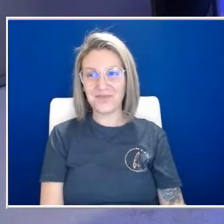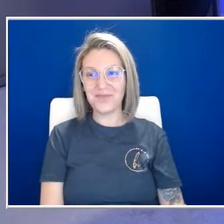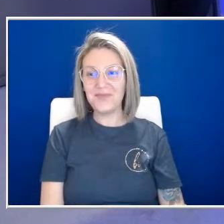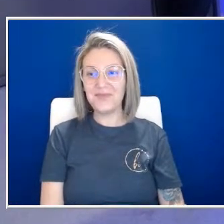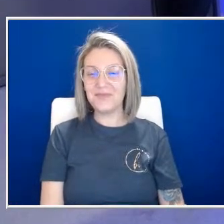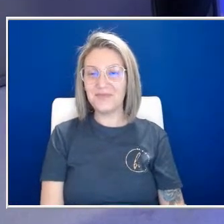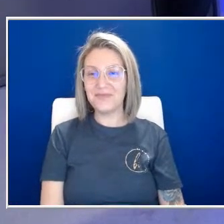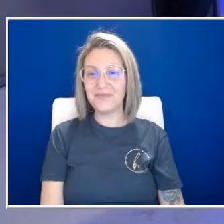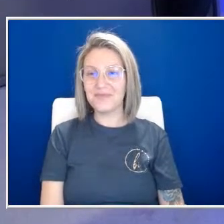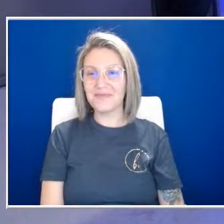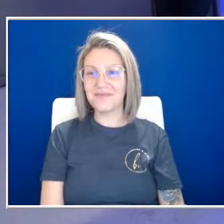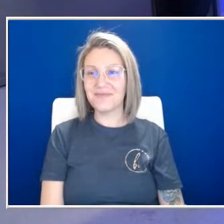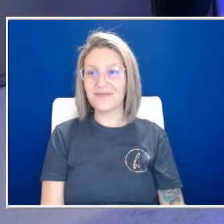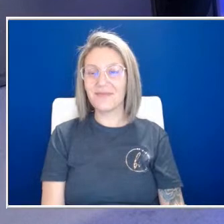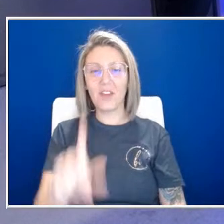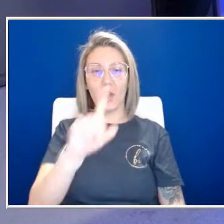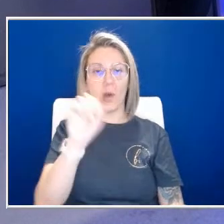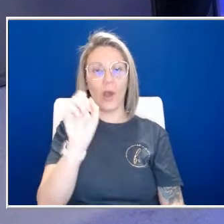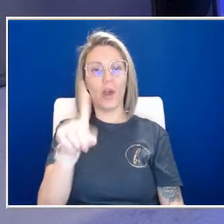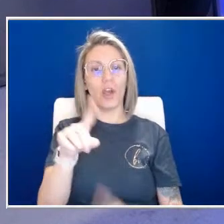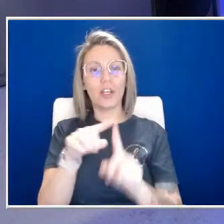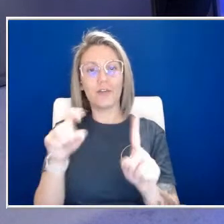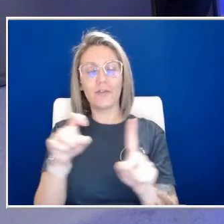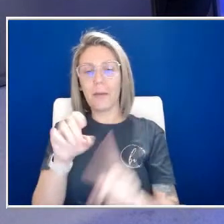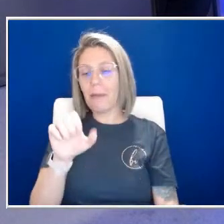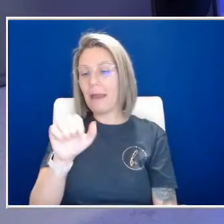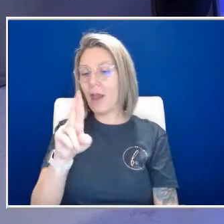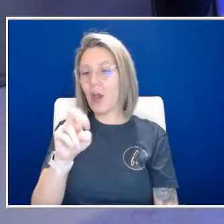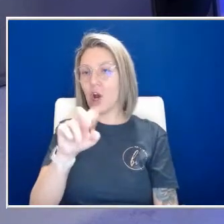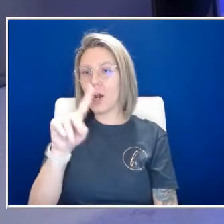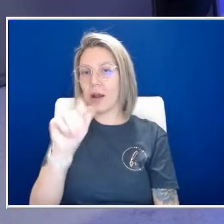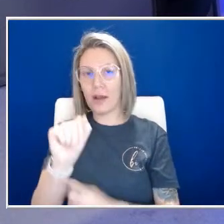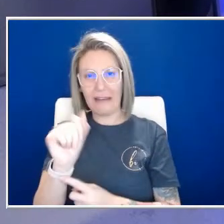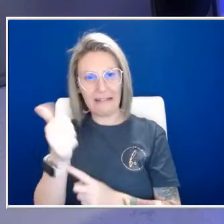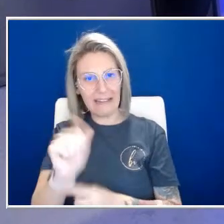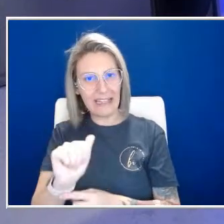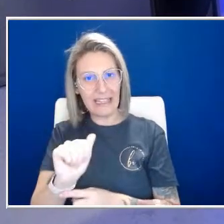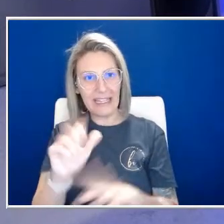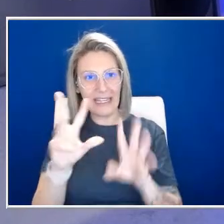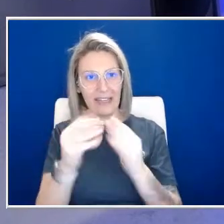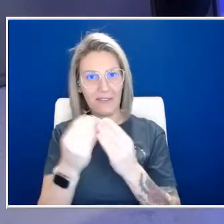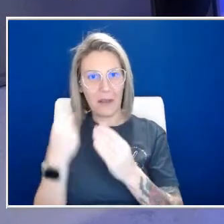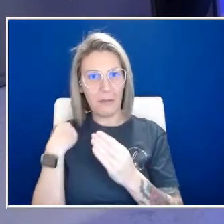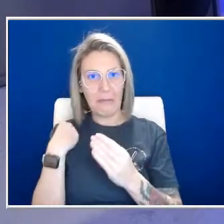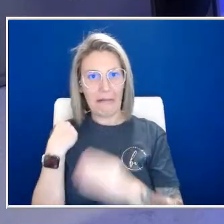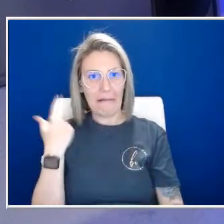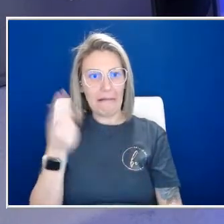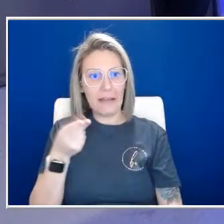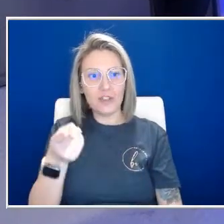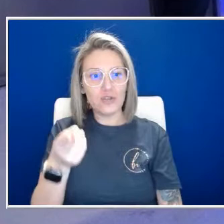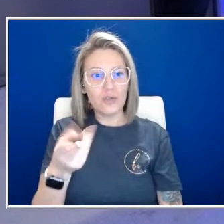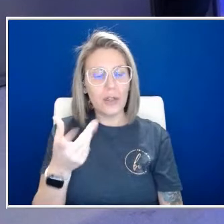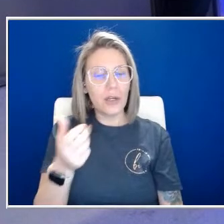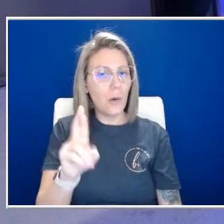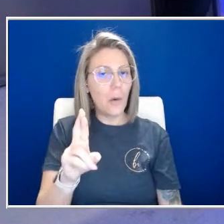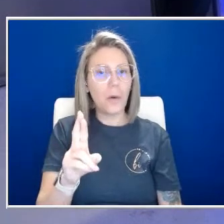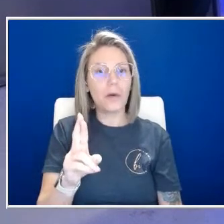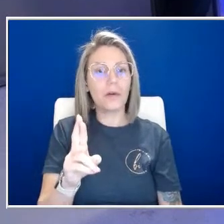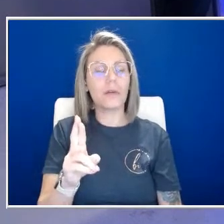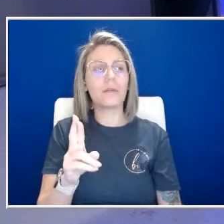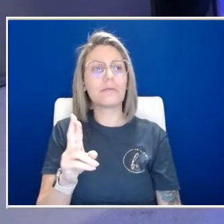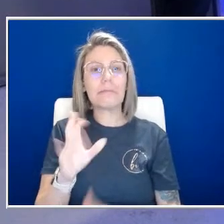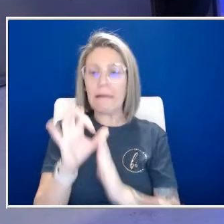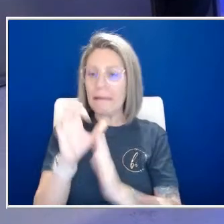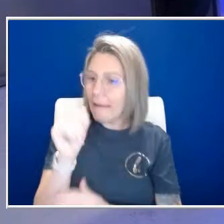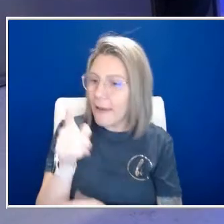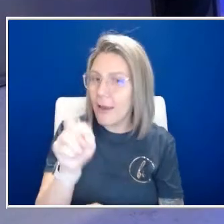question from Erica was just, first of all, is there any family history that you know of, just of cancer, throat cancer? Did this come completely out of